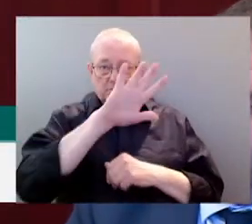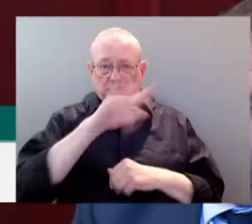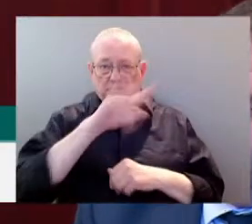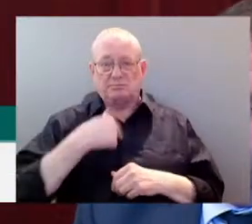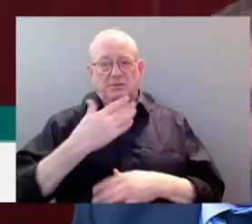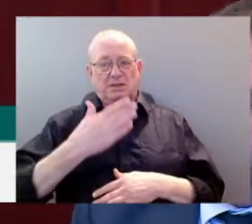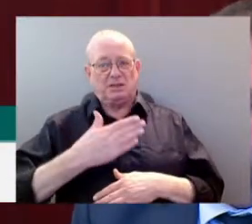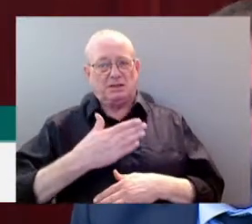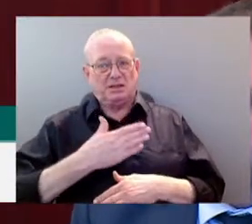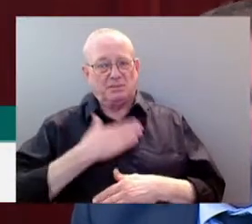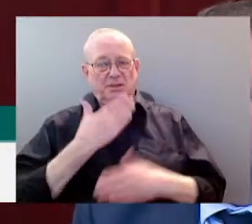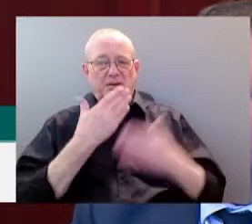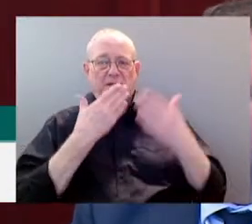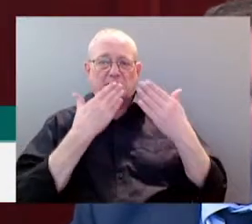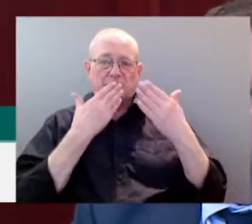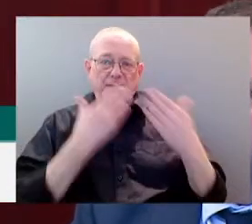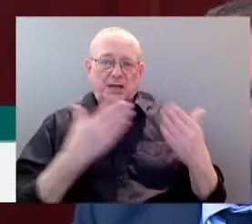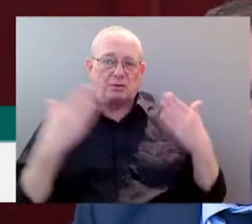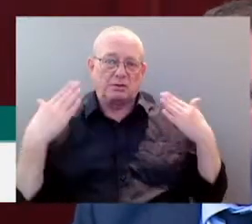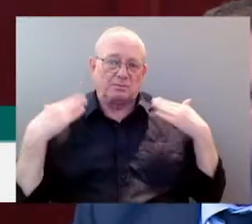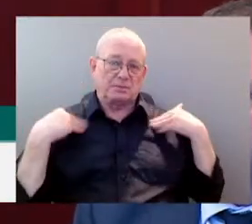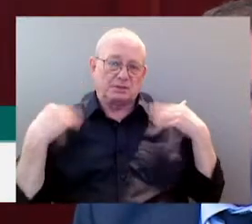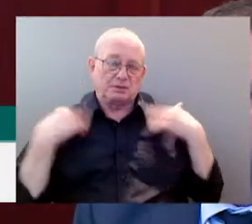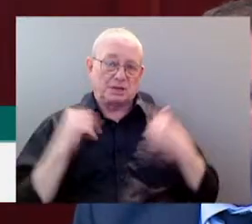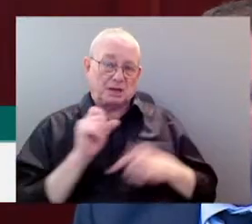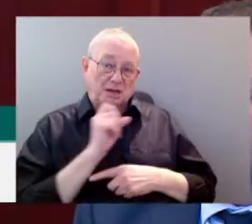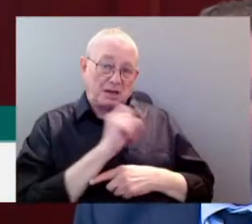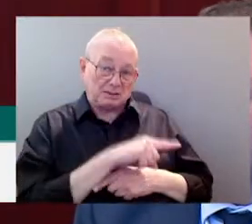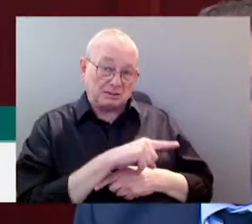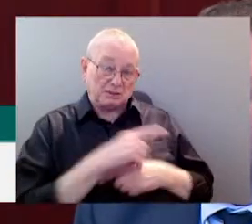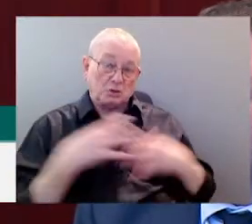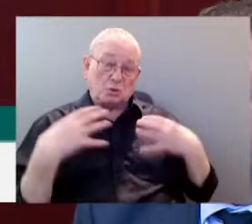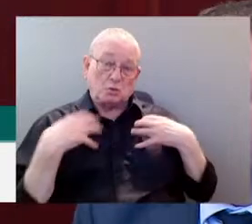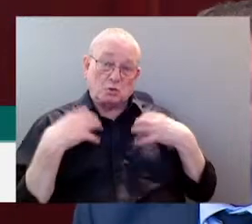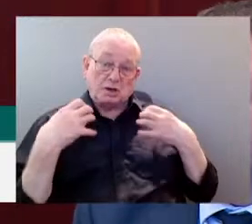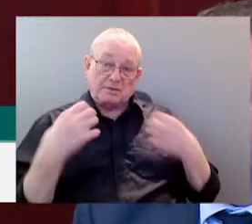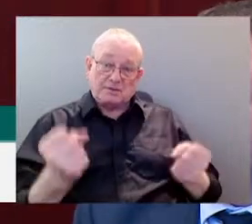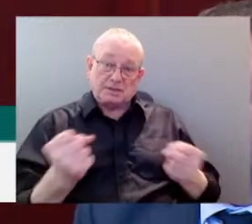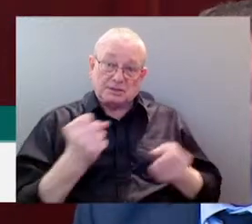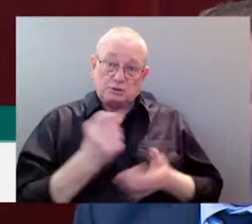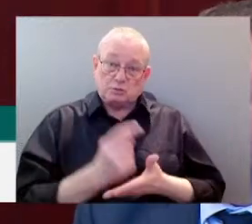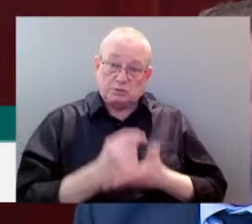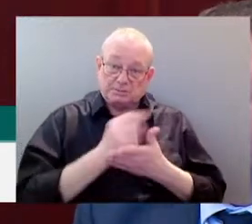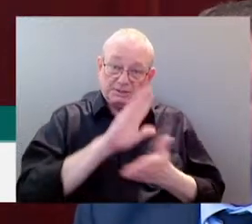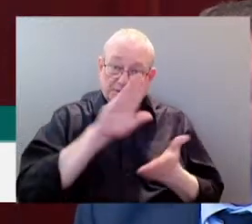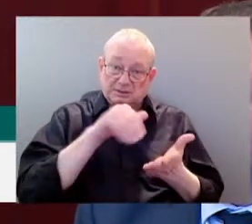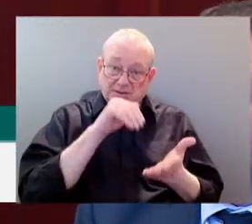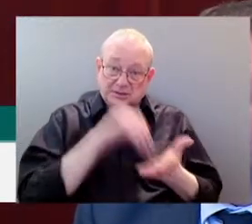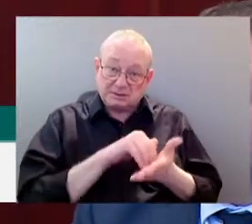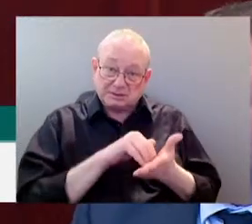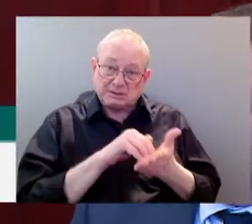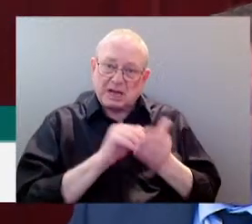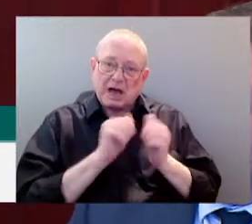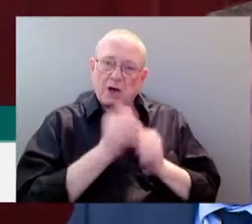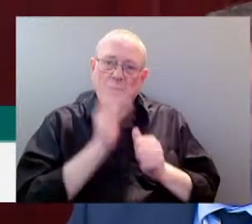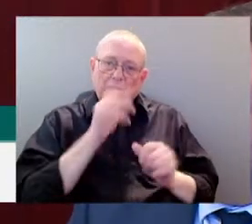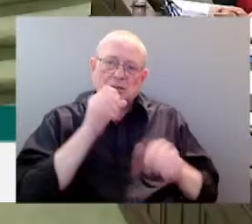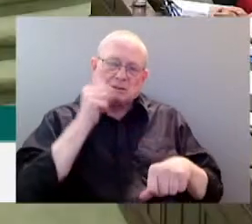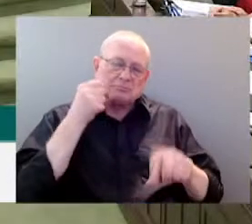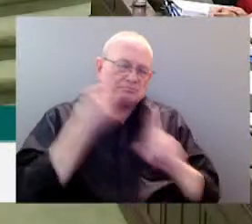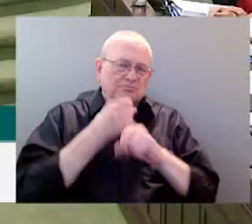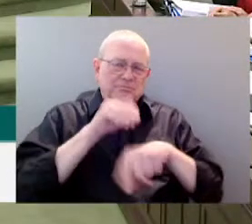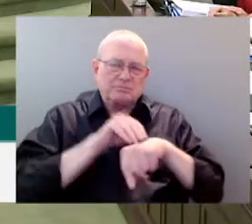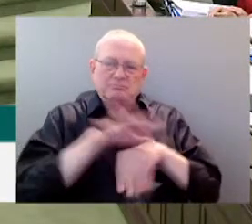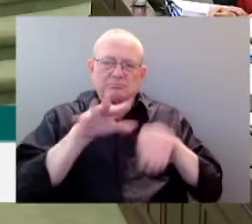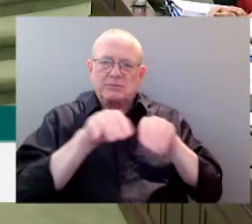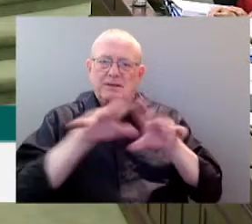what impact will recovery community treatment centers like the one coming to my area have in bringing people out of addiction into recovery